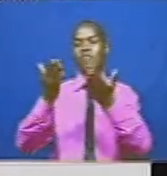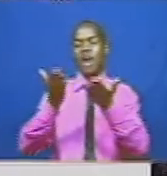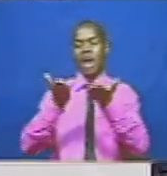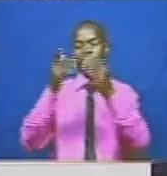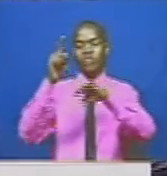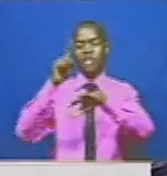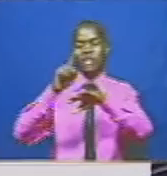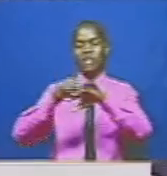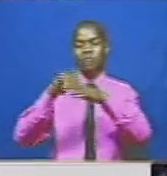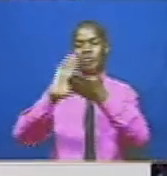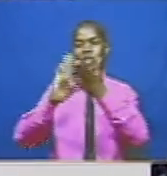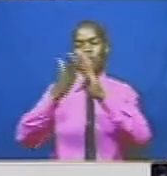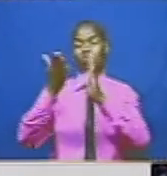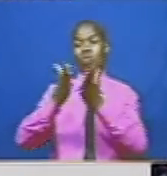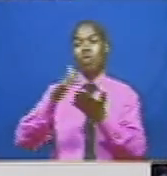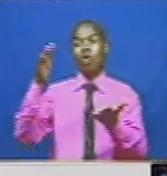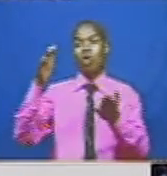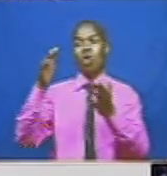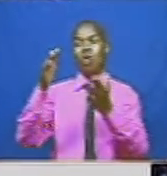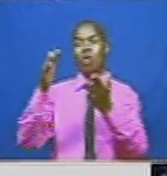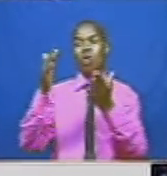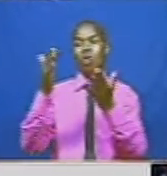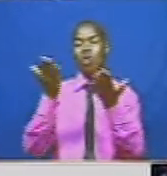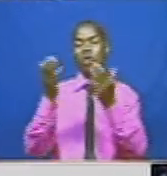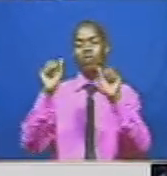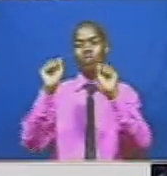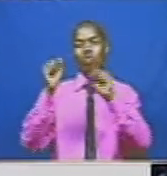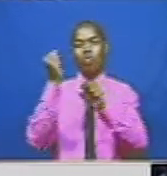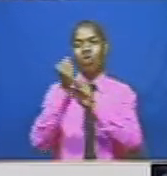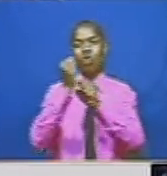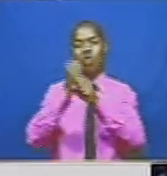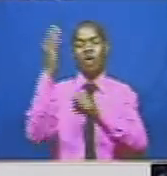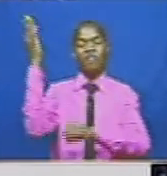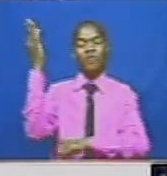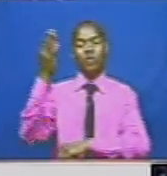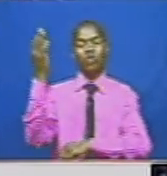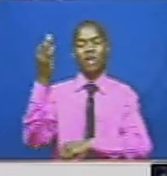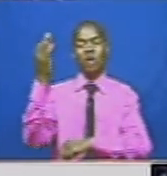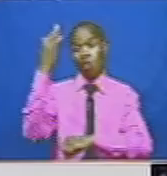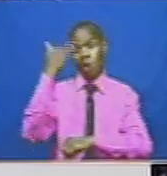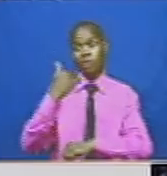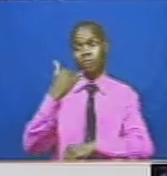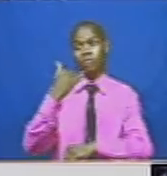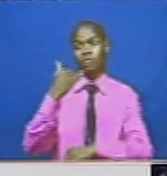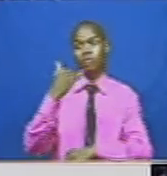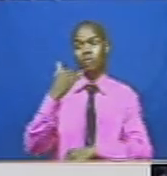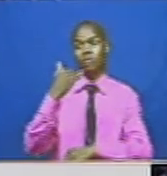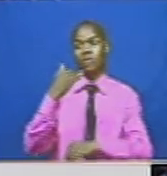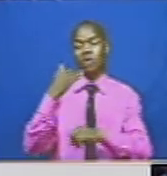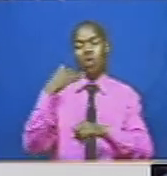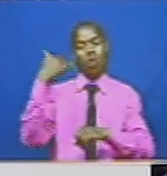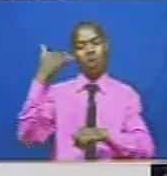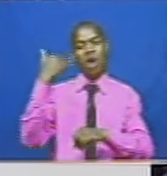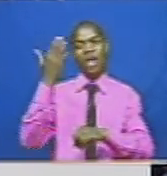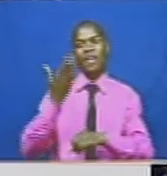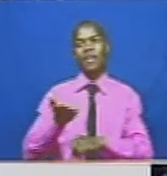more maybe sensitized on how we can also up our game when working for the future, because definitely the internet is there and it's going to be there and